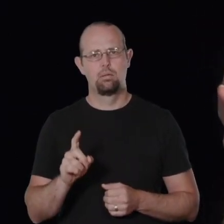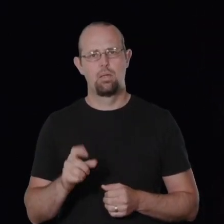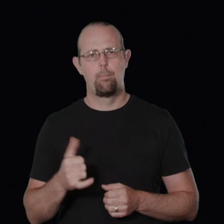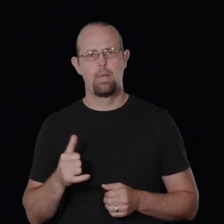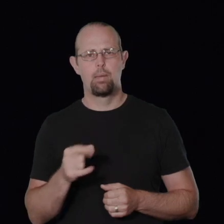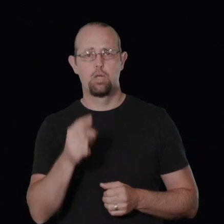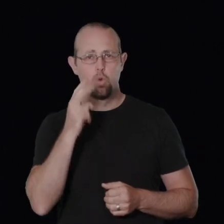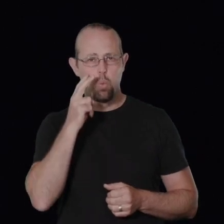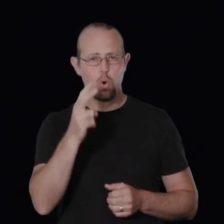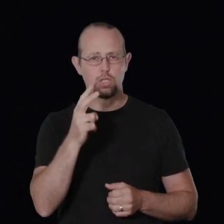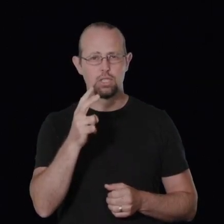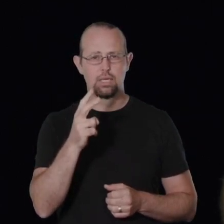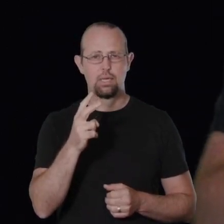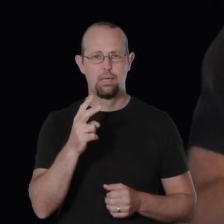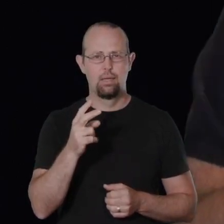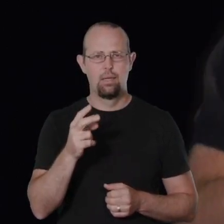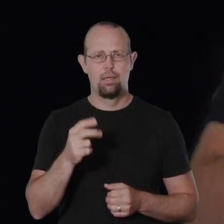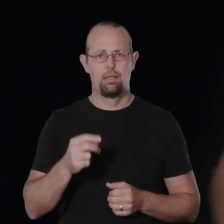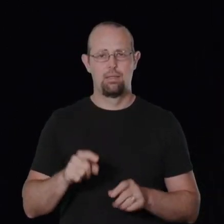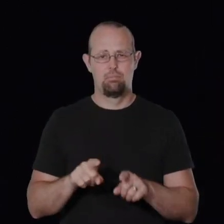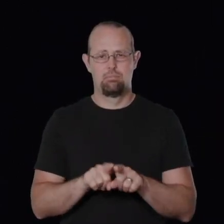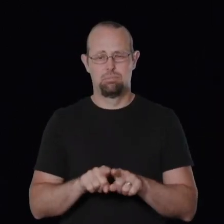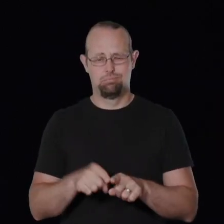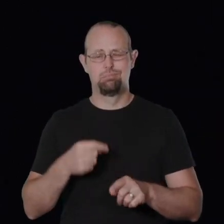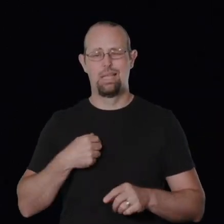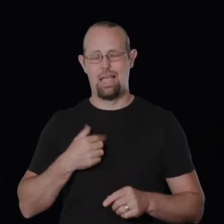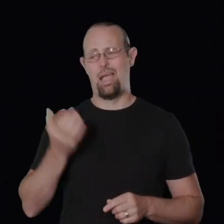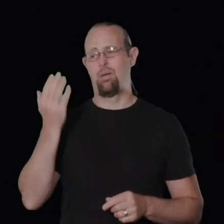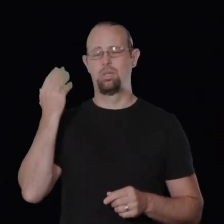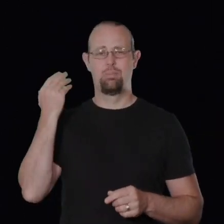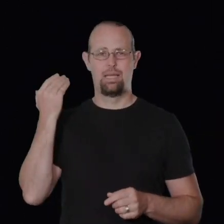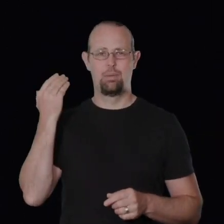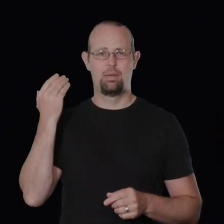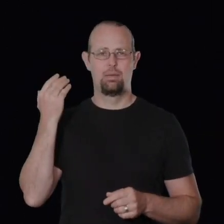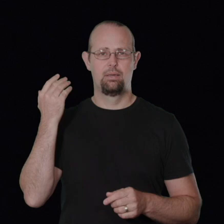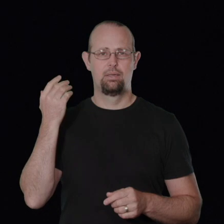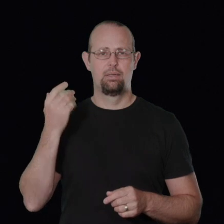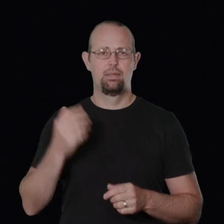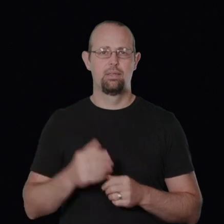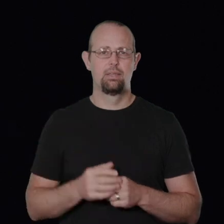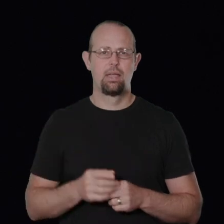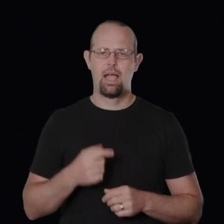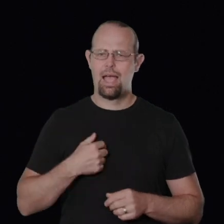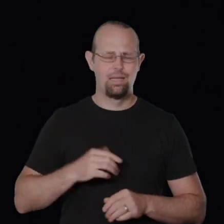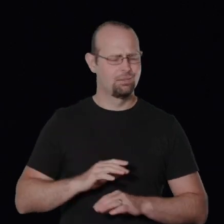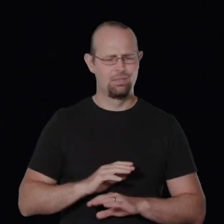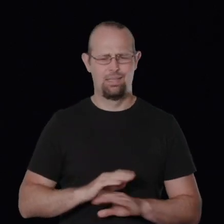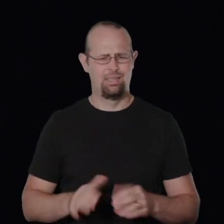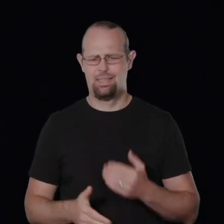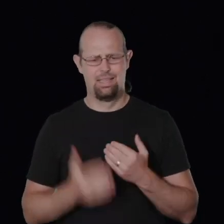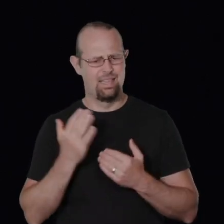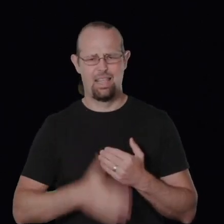could be somebody like I was back in the days I described right at the beginning of our time together. I never knew that there was a